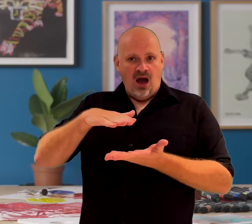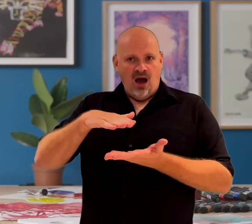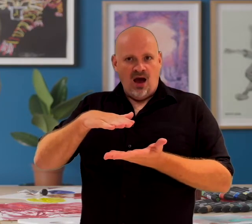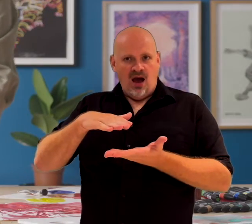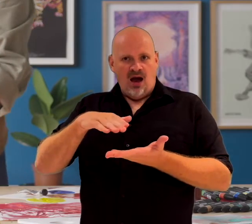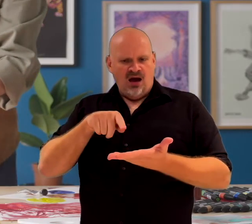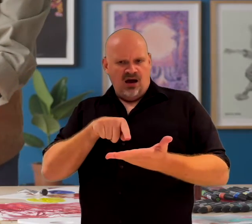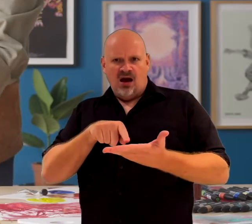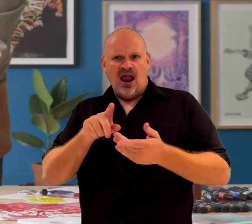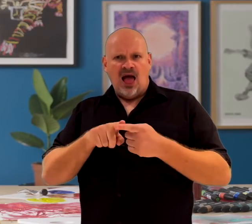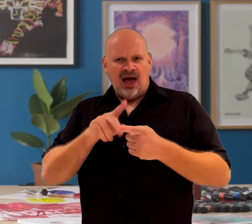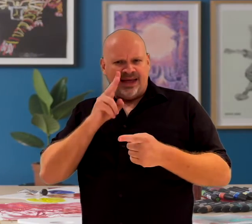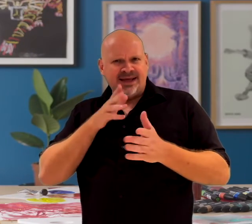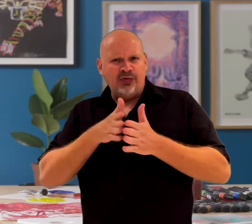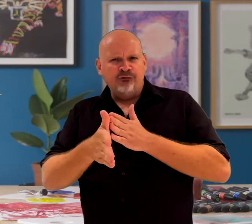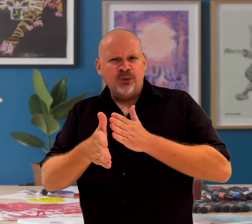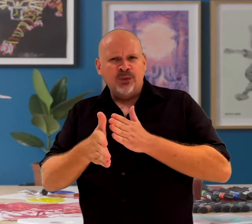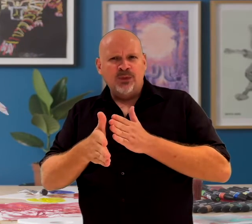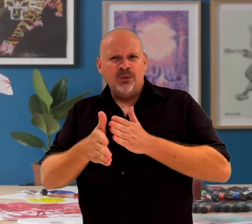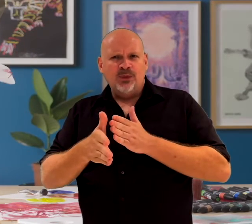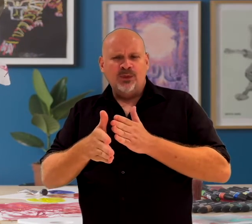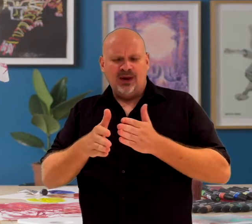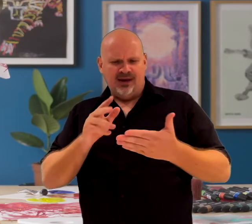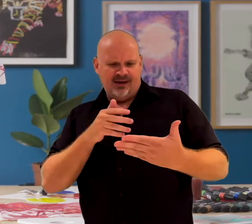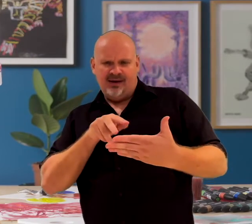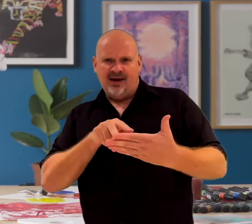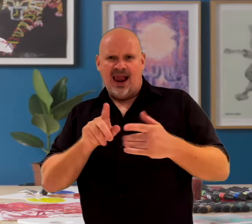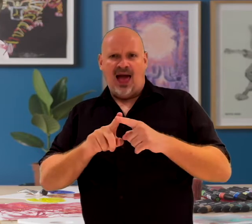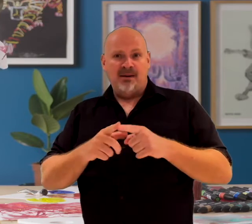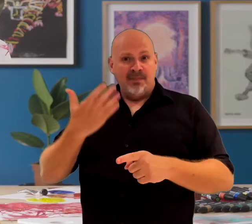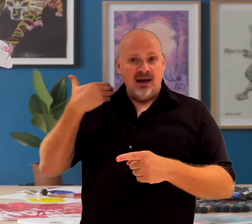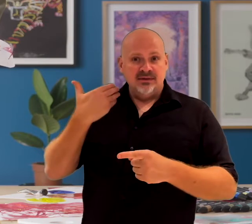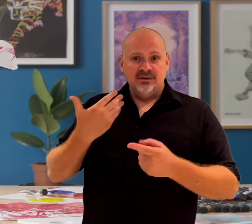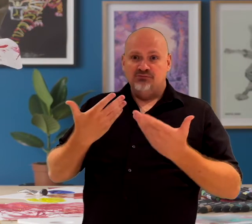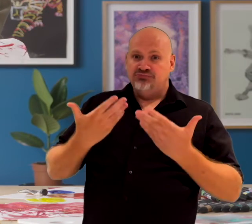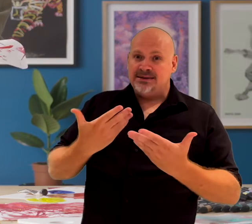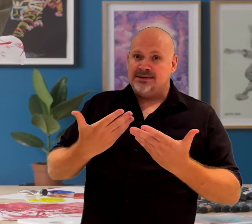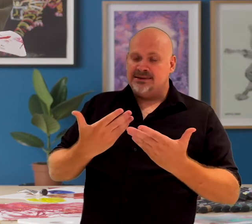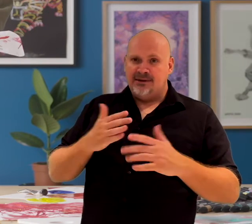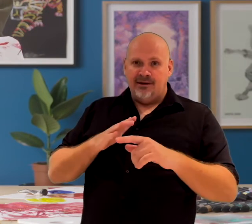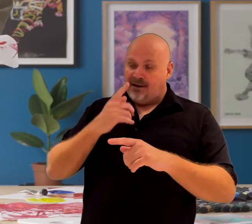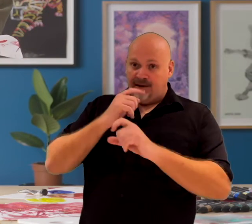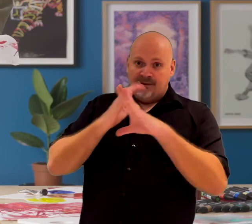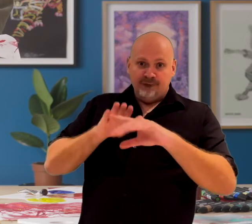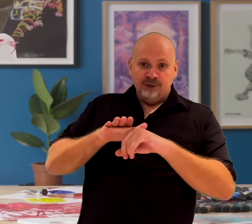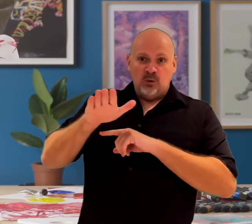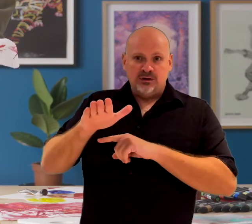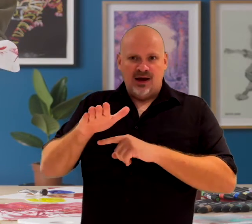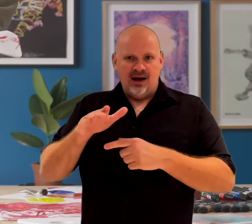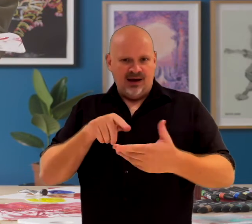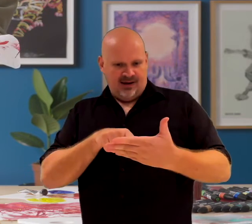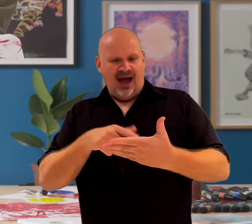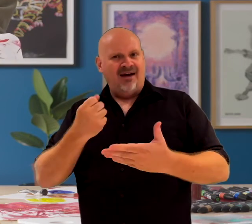layered works like this is that the layers, because they're sort of like transparent, you have a past and a present, and you